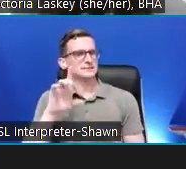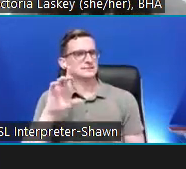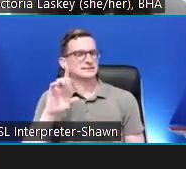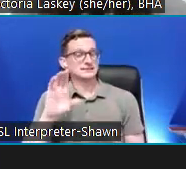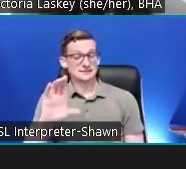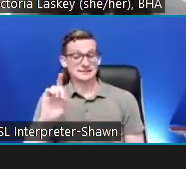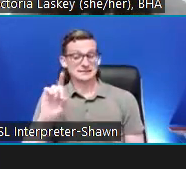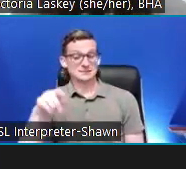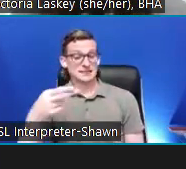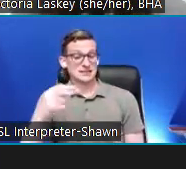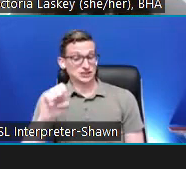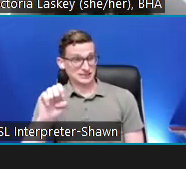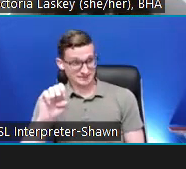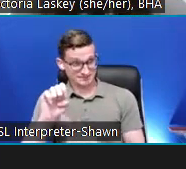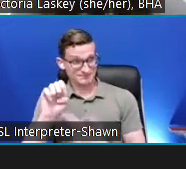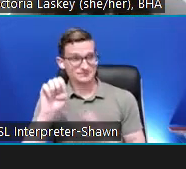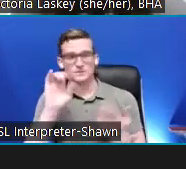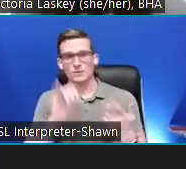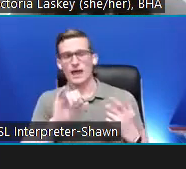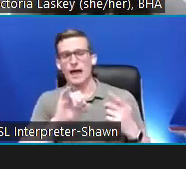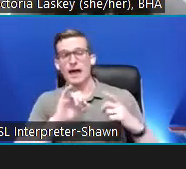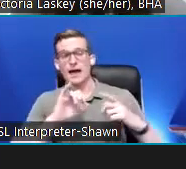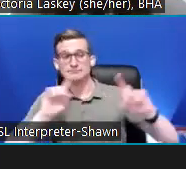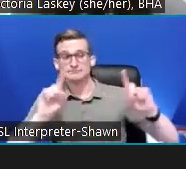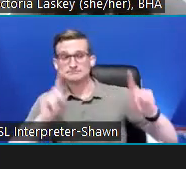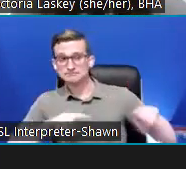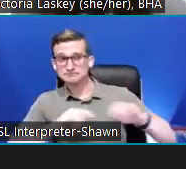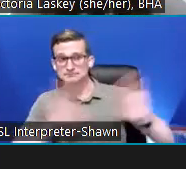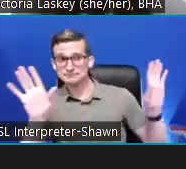that get to the question?